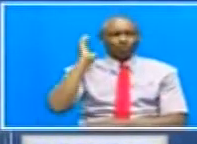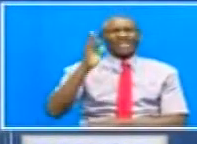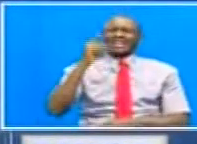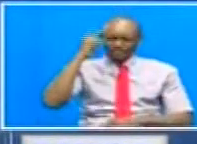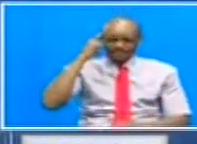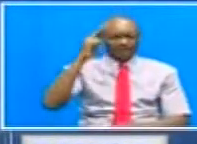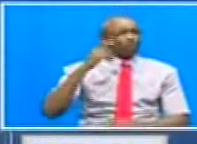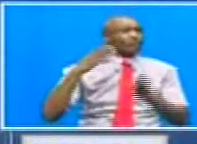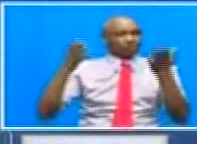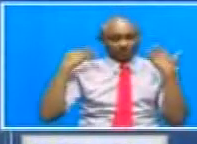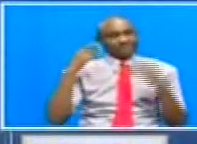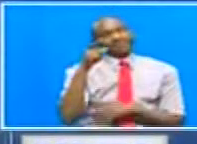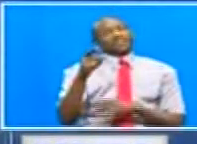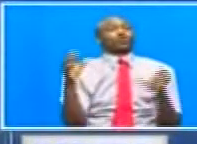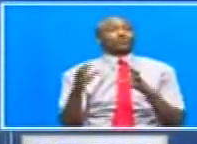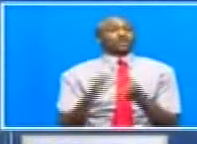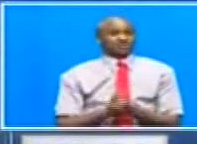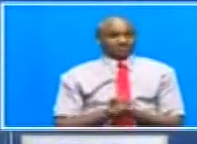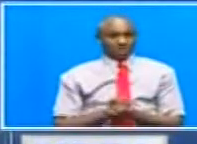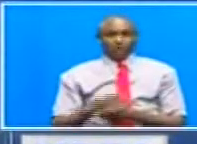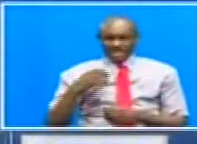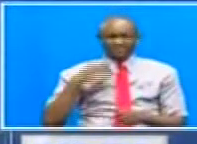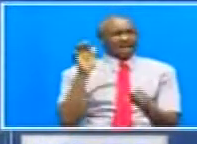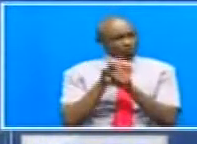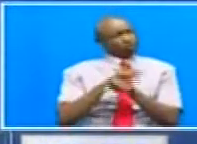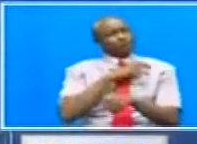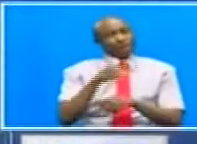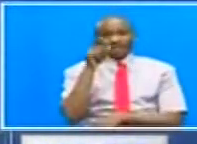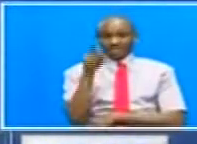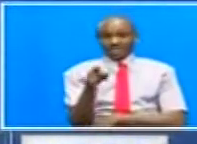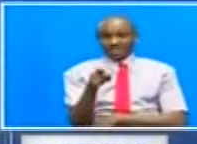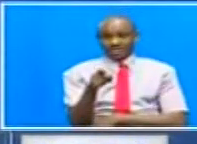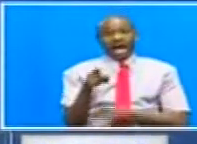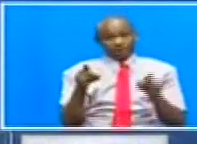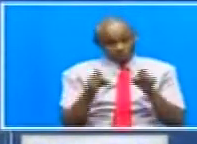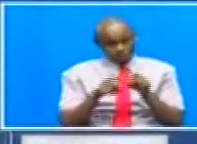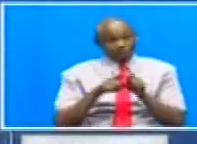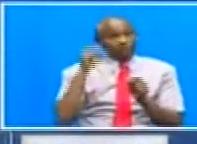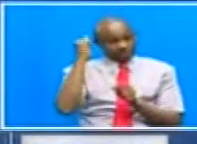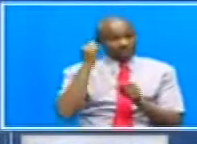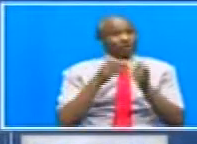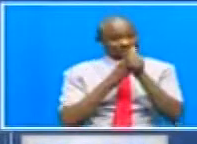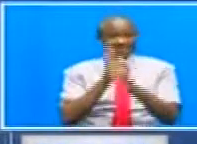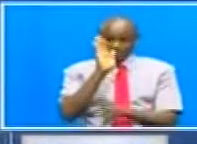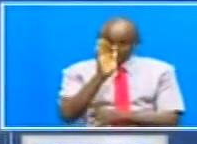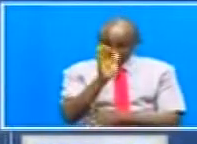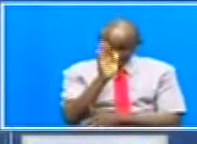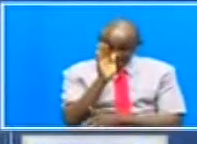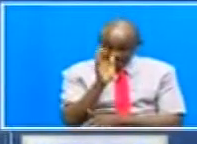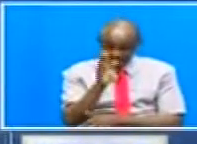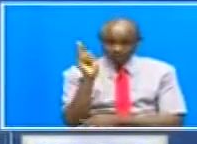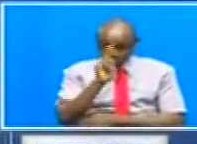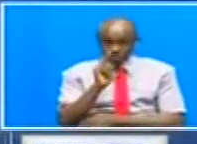leadership to that community. There is much more power in that than essentially using your political leadership to go through the